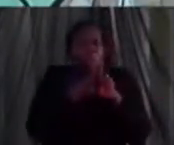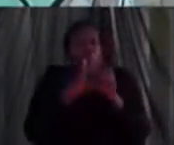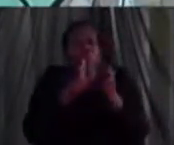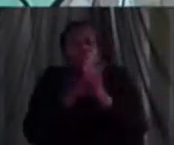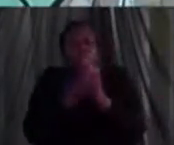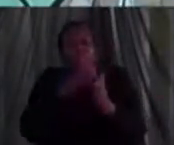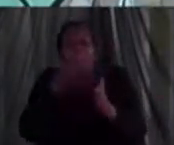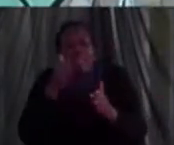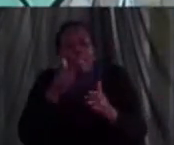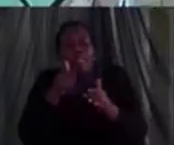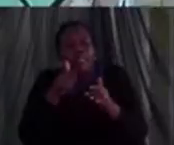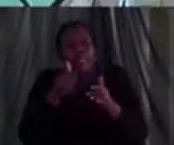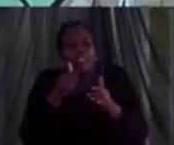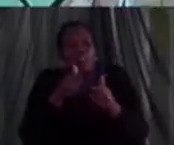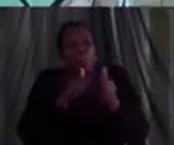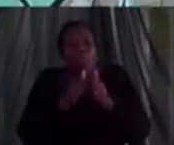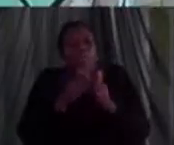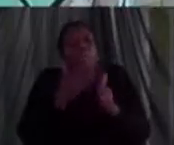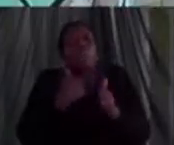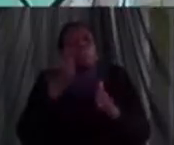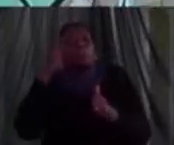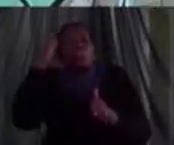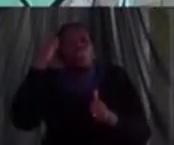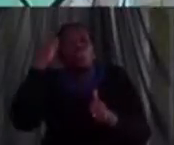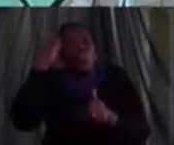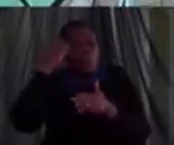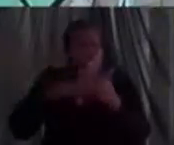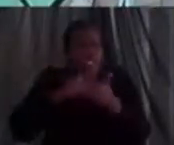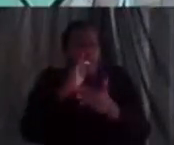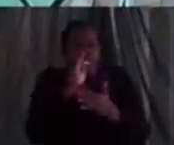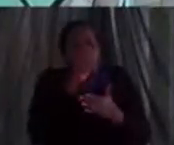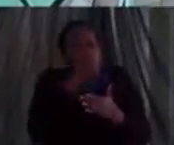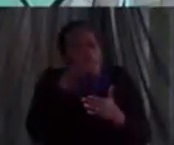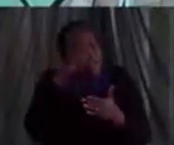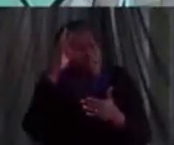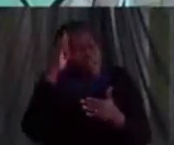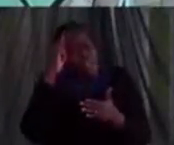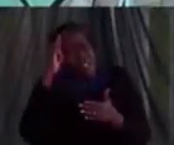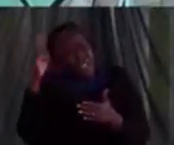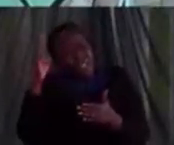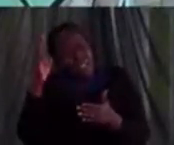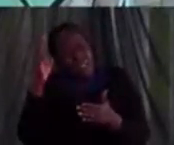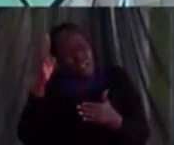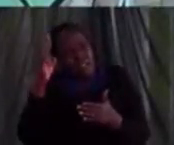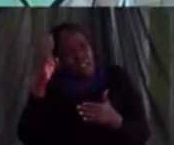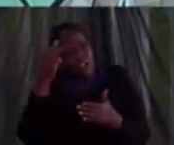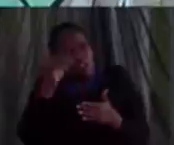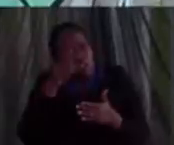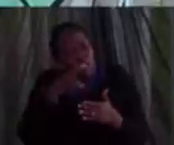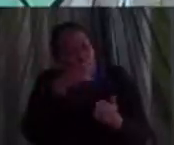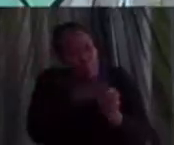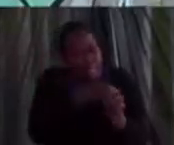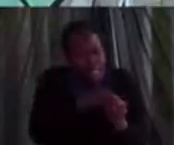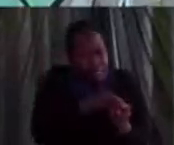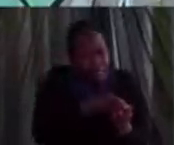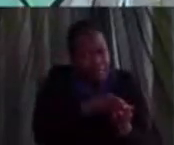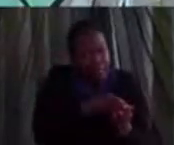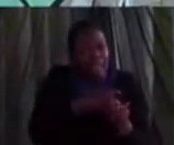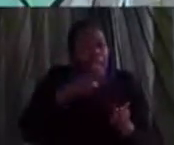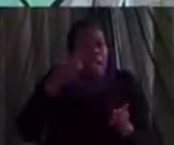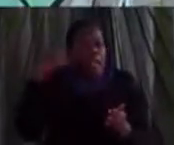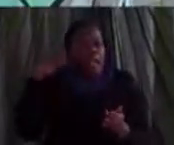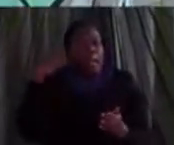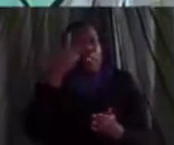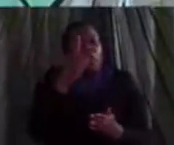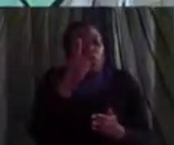know, what were your grievances in that matter? And secondly, Having gone